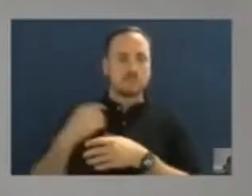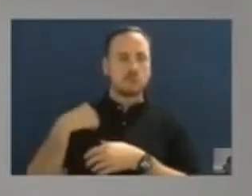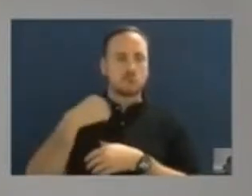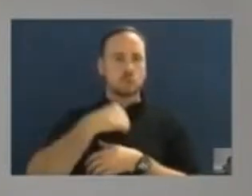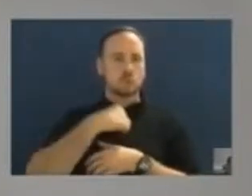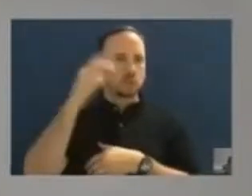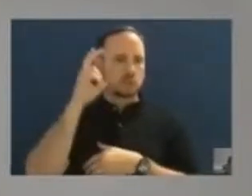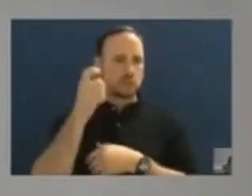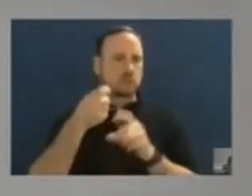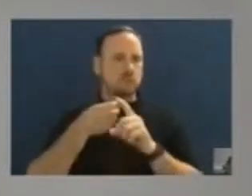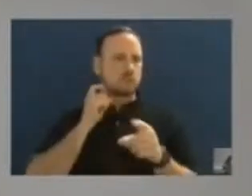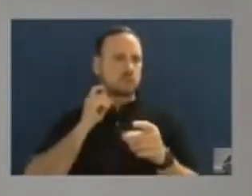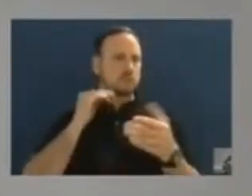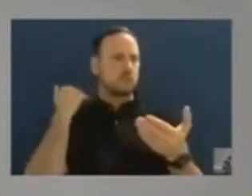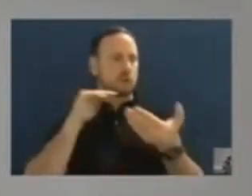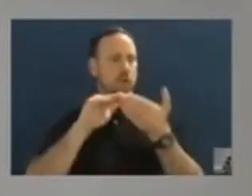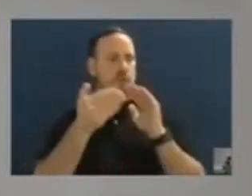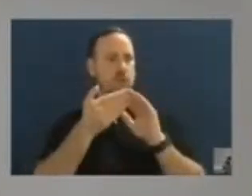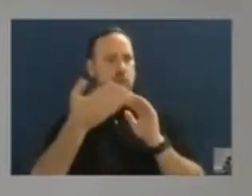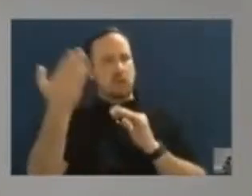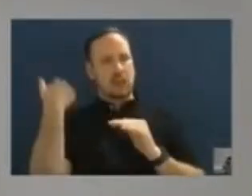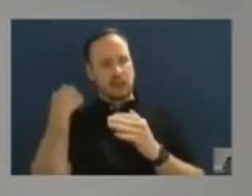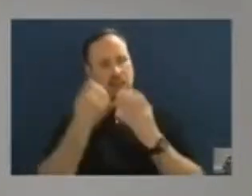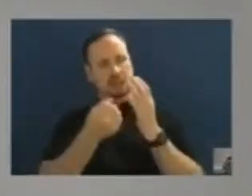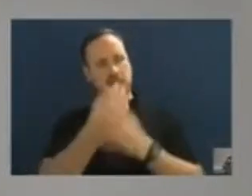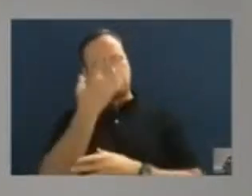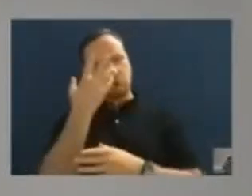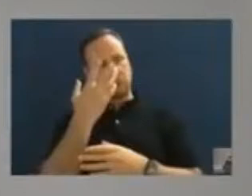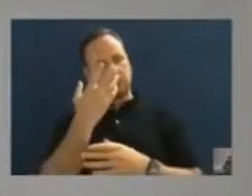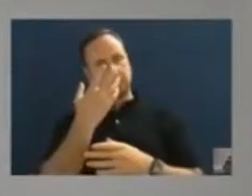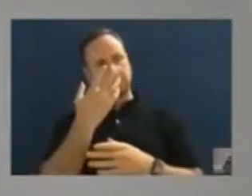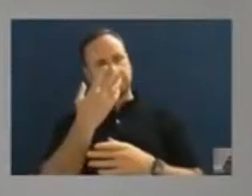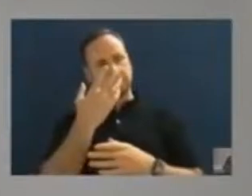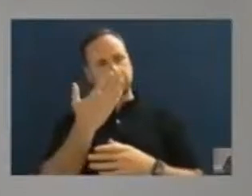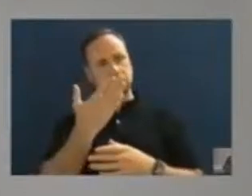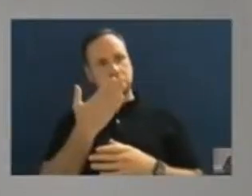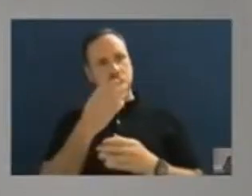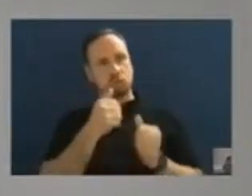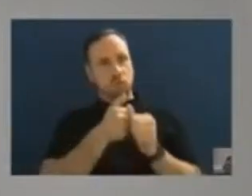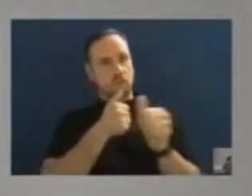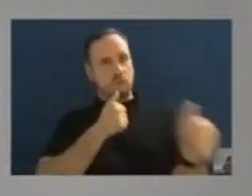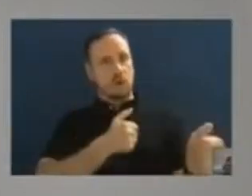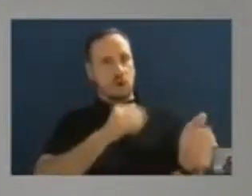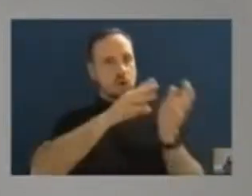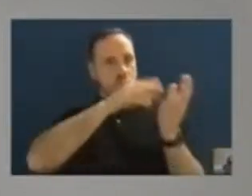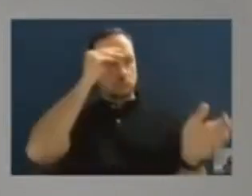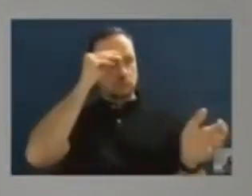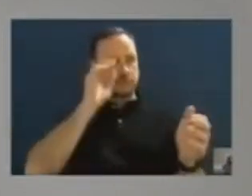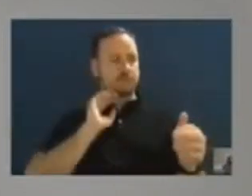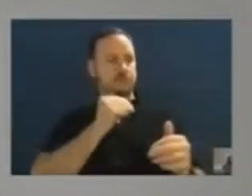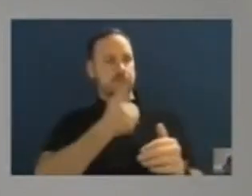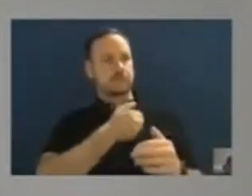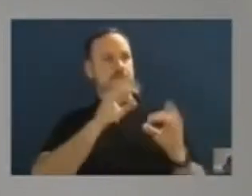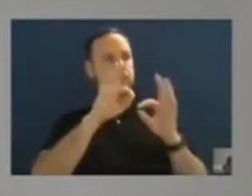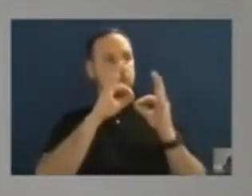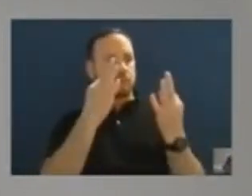and clear that as a result of going into a remote learning stance, that our families, our students, our communities, as well as